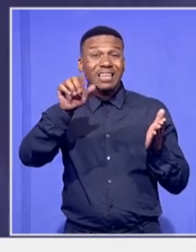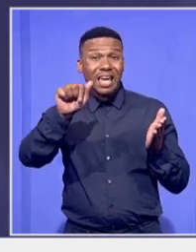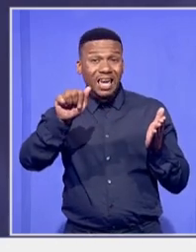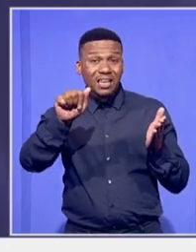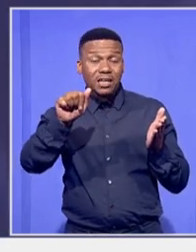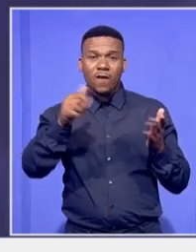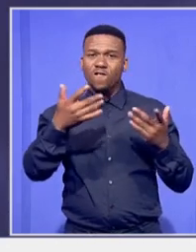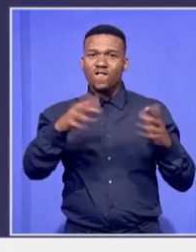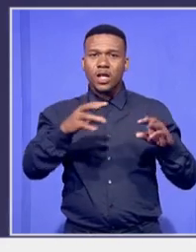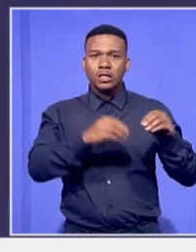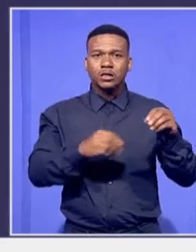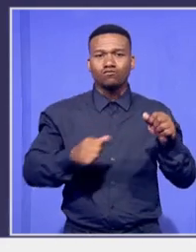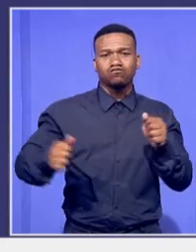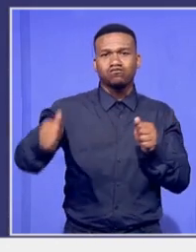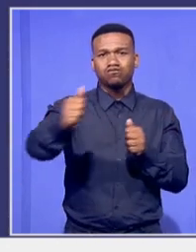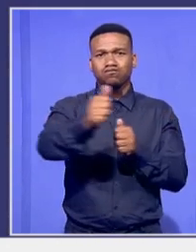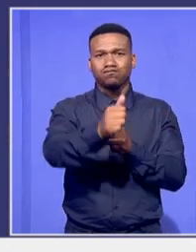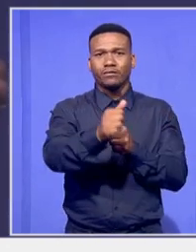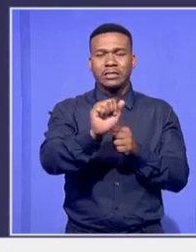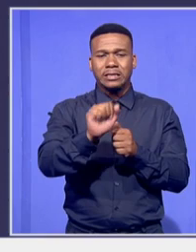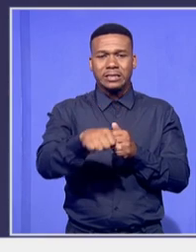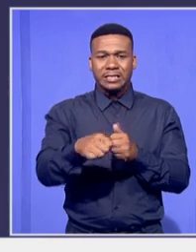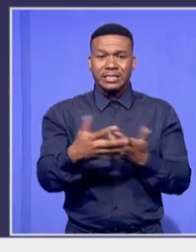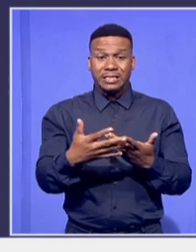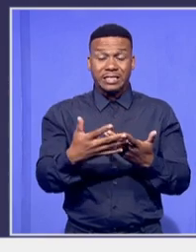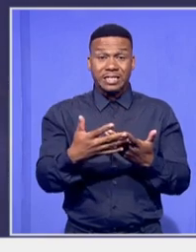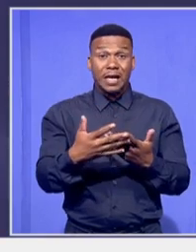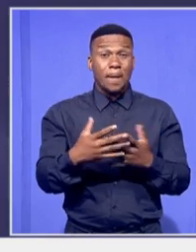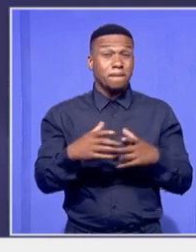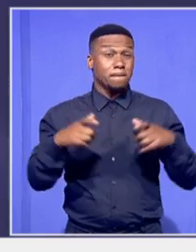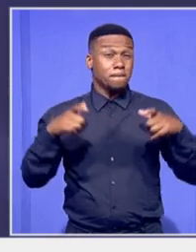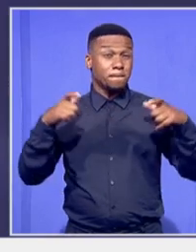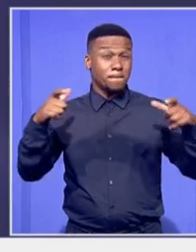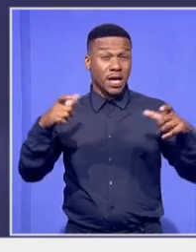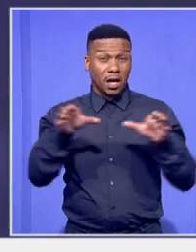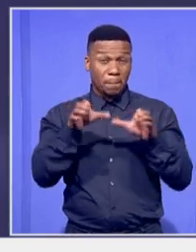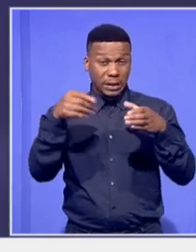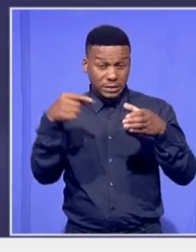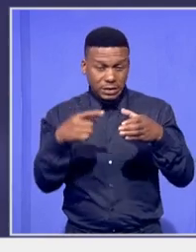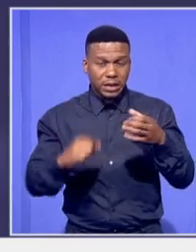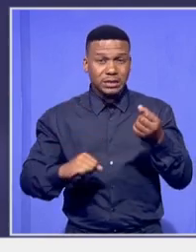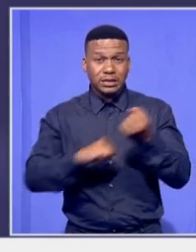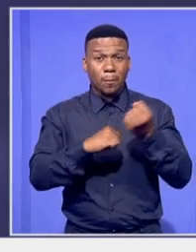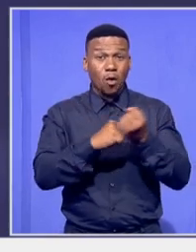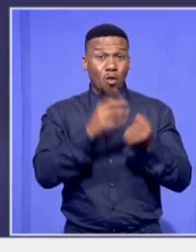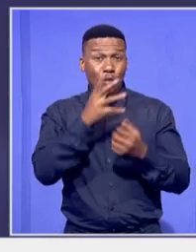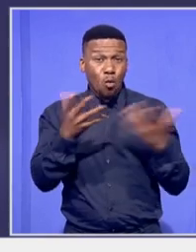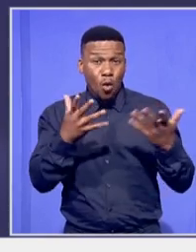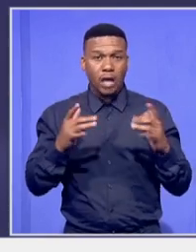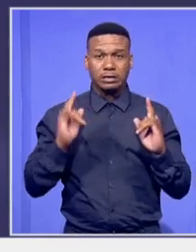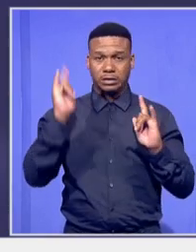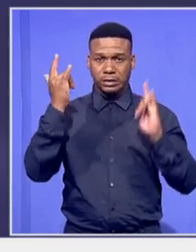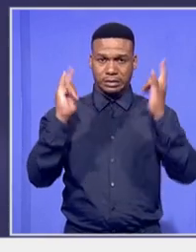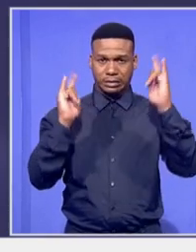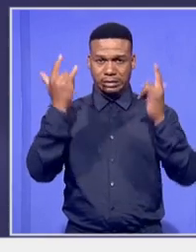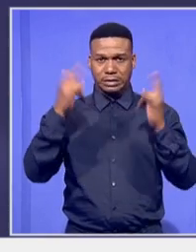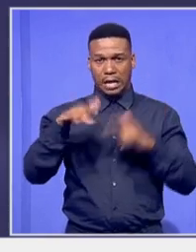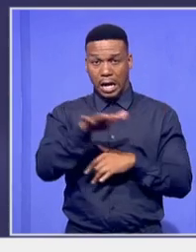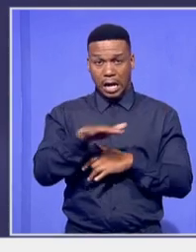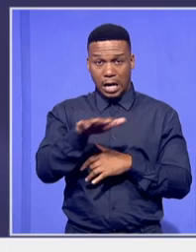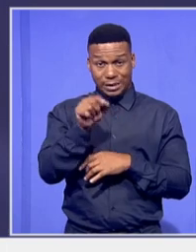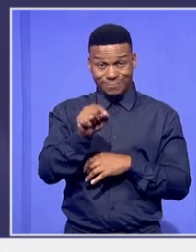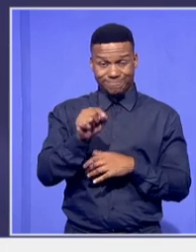to become the biggest and most supported party in urban areas.